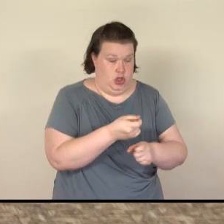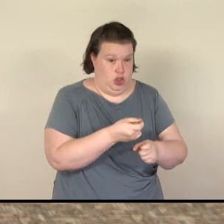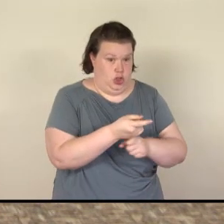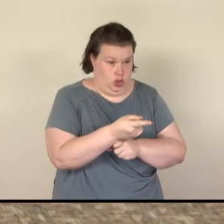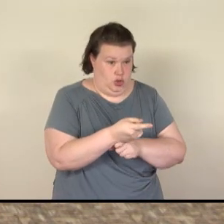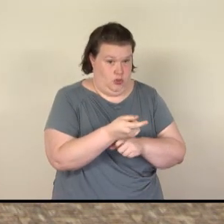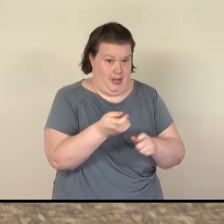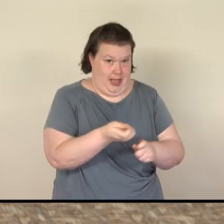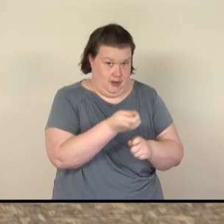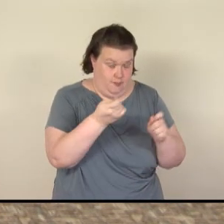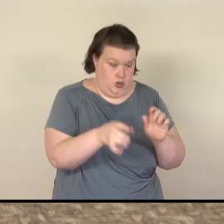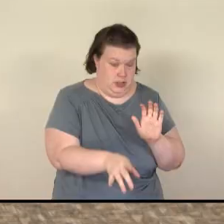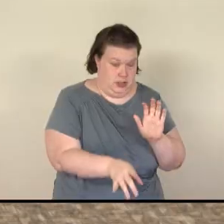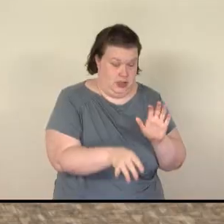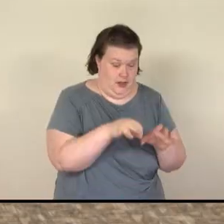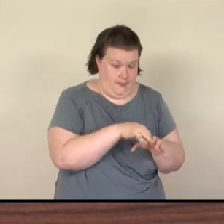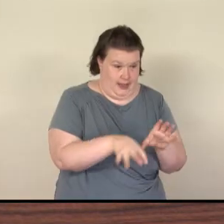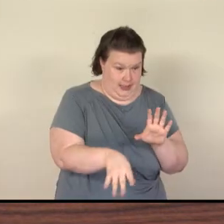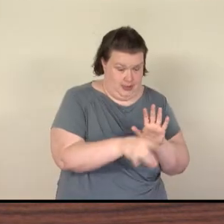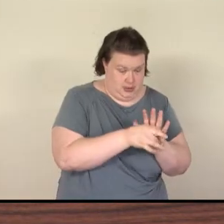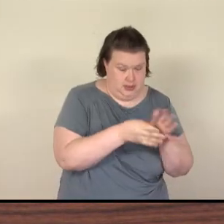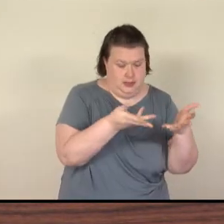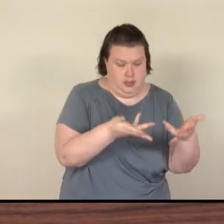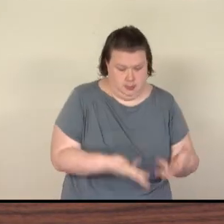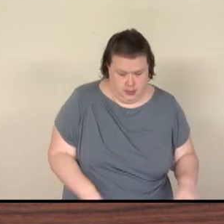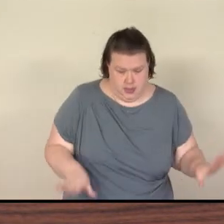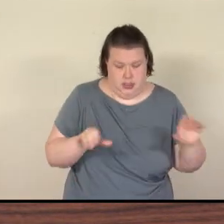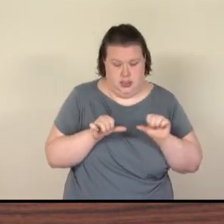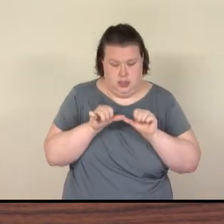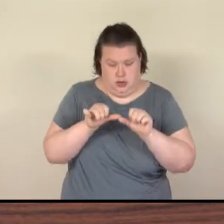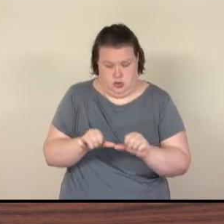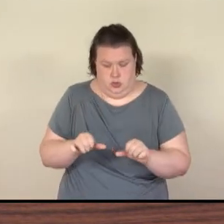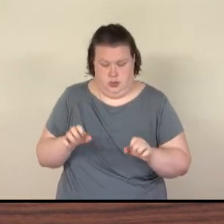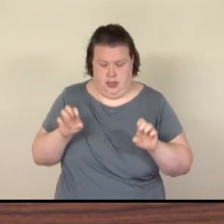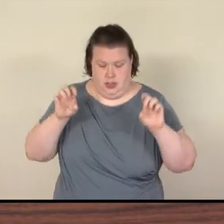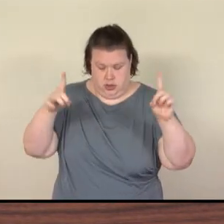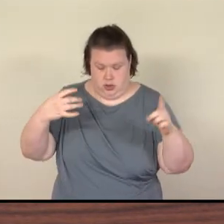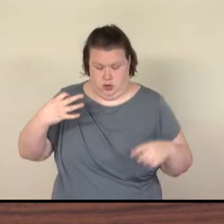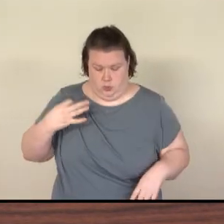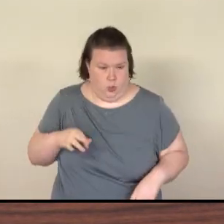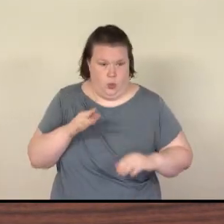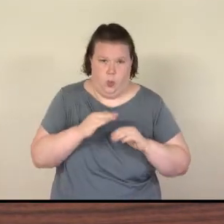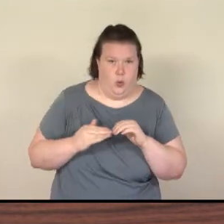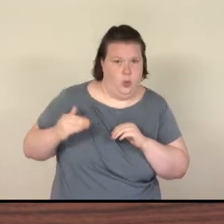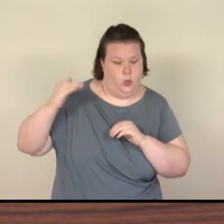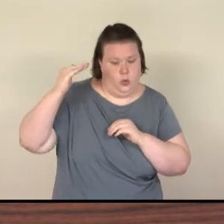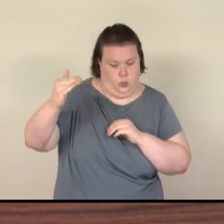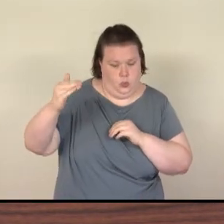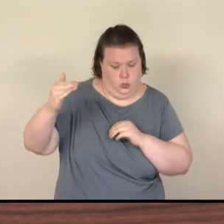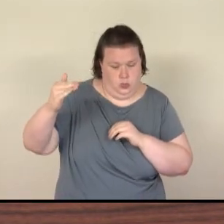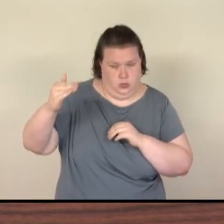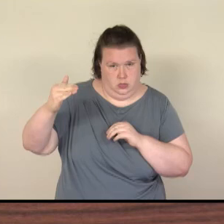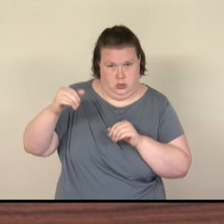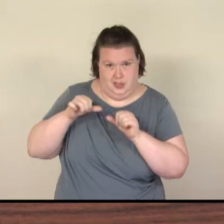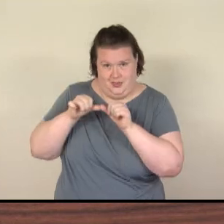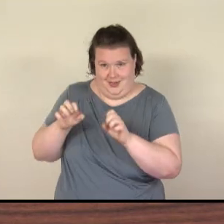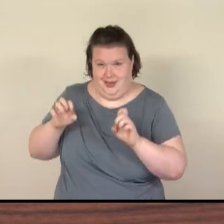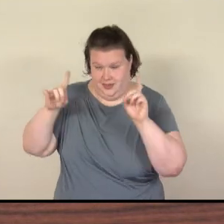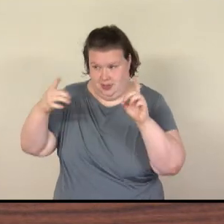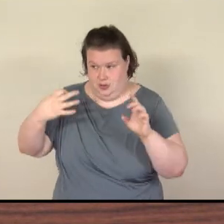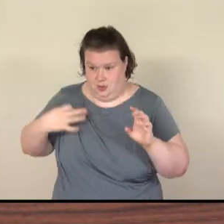board, has completed the required continuing education course, has exceeded the required continuing